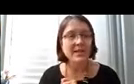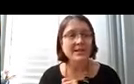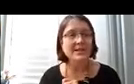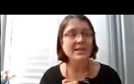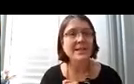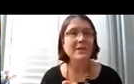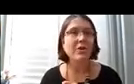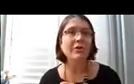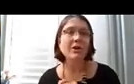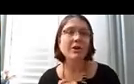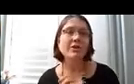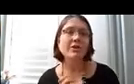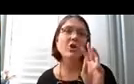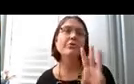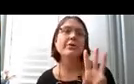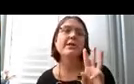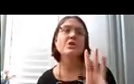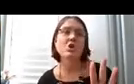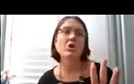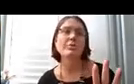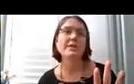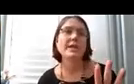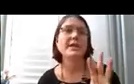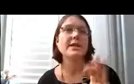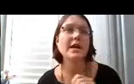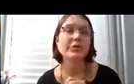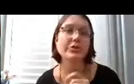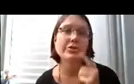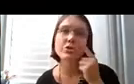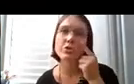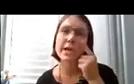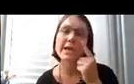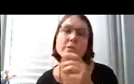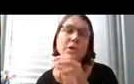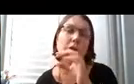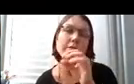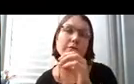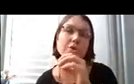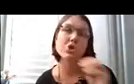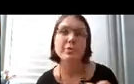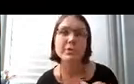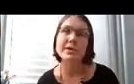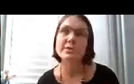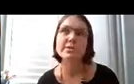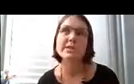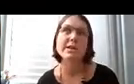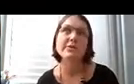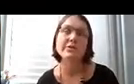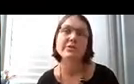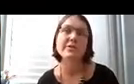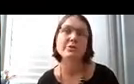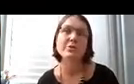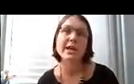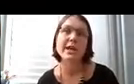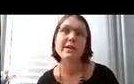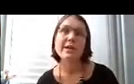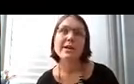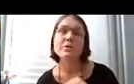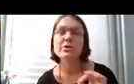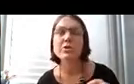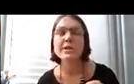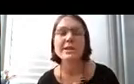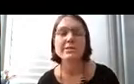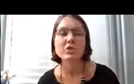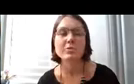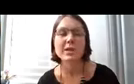before then, to think of the top three jobs in health and social care. So we're looking for job titles in health and social care.